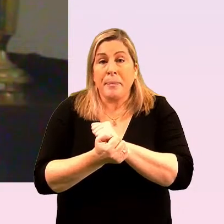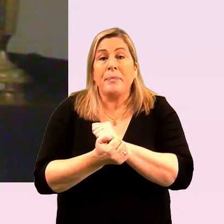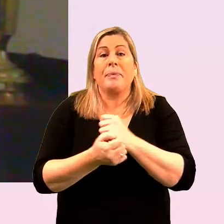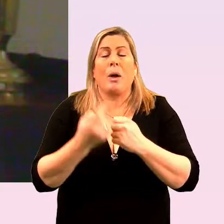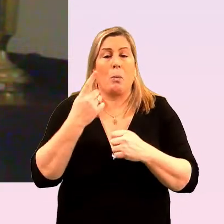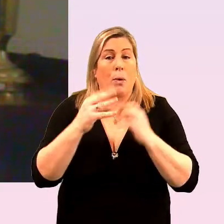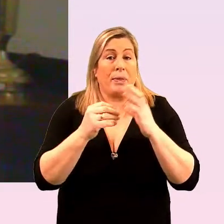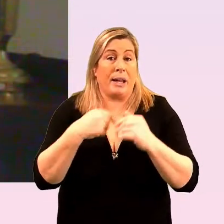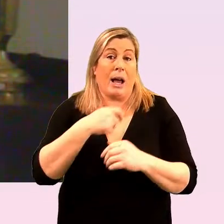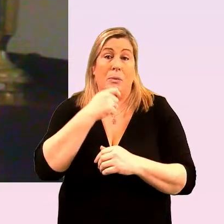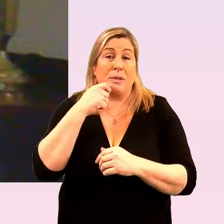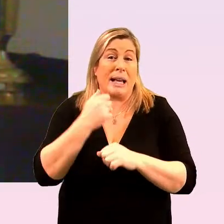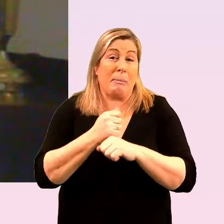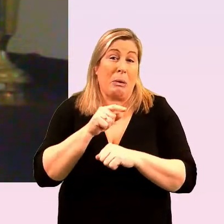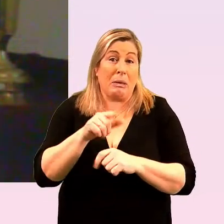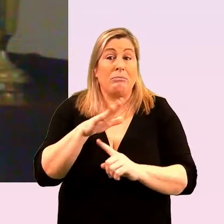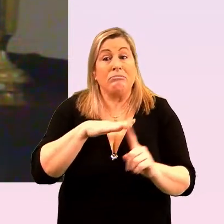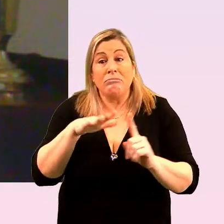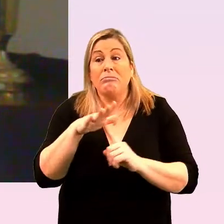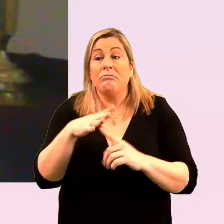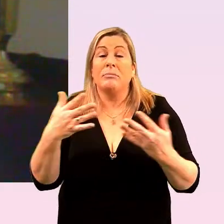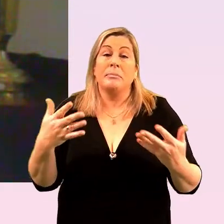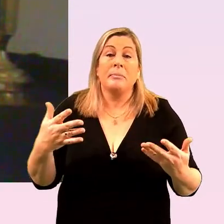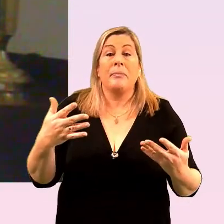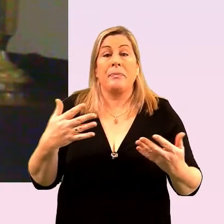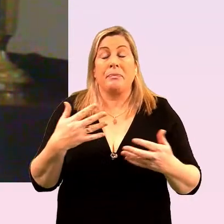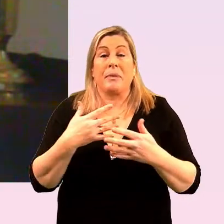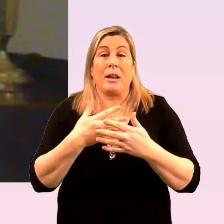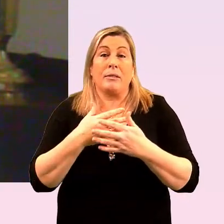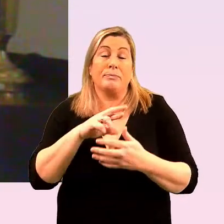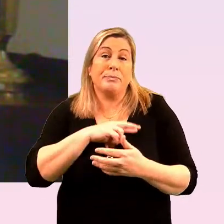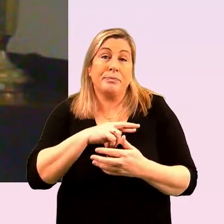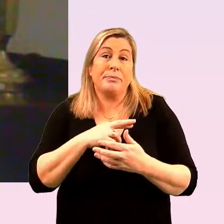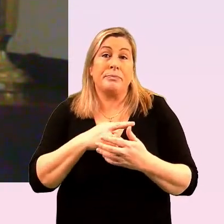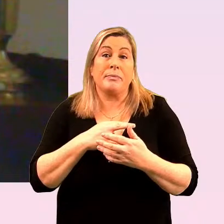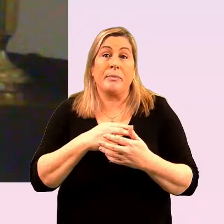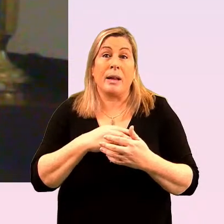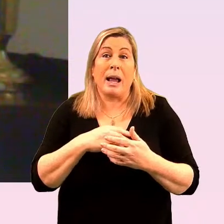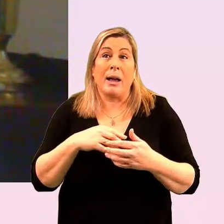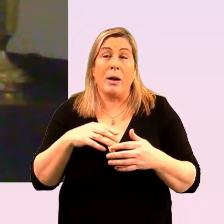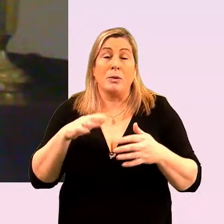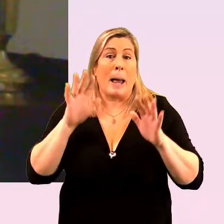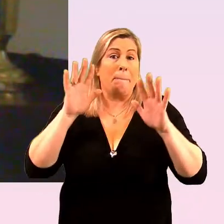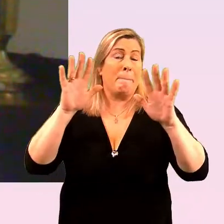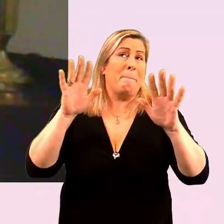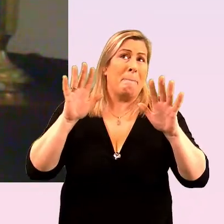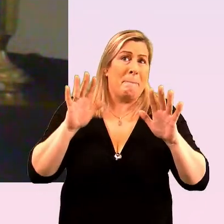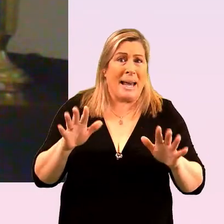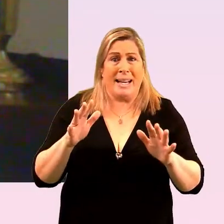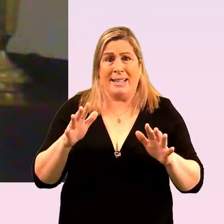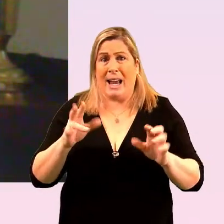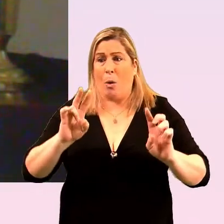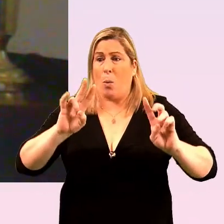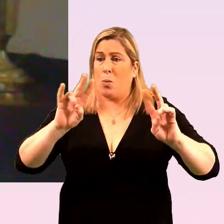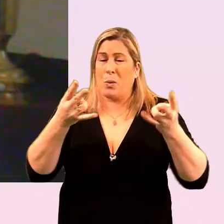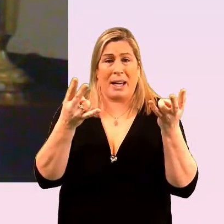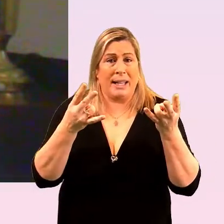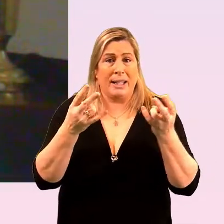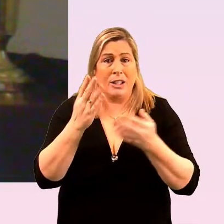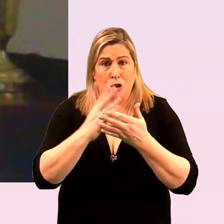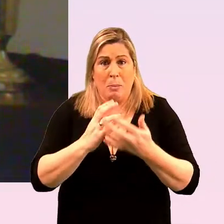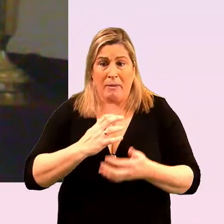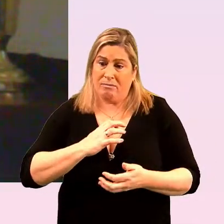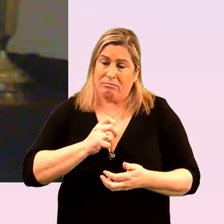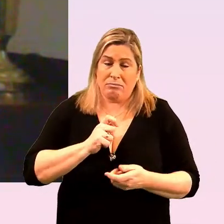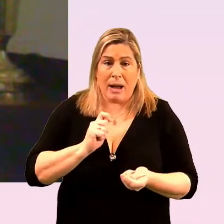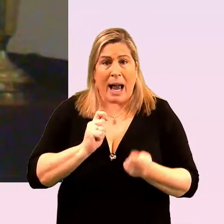one thing I would say about it was, in many ways, it was amazing how quickly some of the adaptation